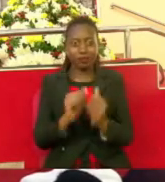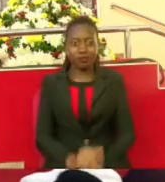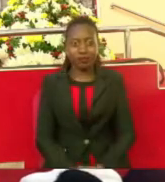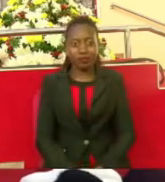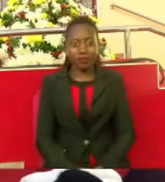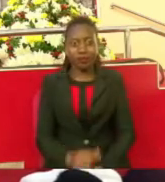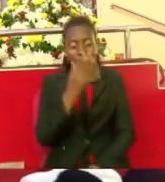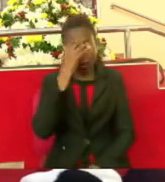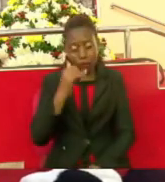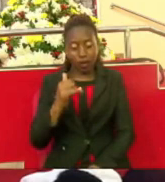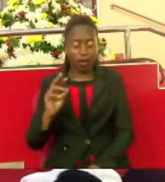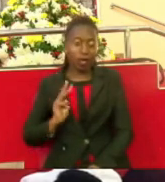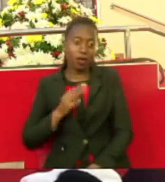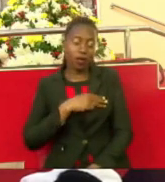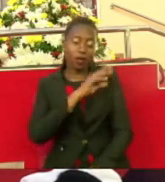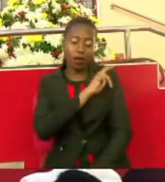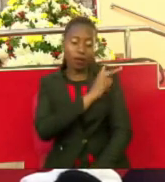Because you have power over that child.